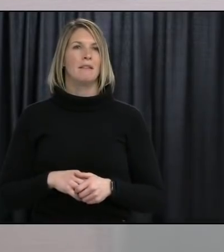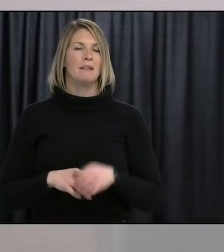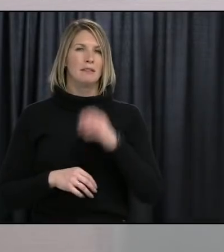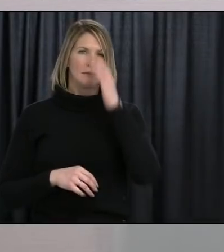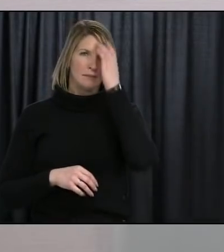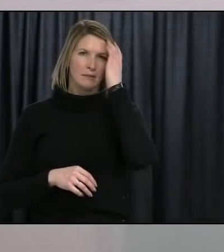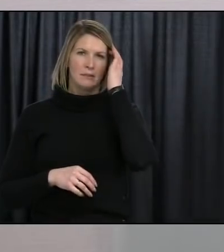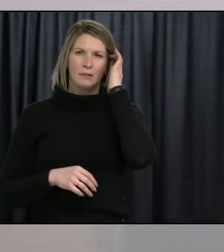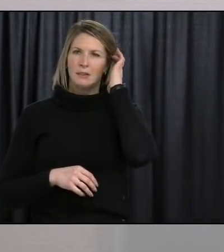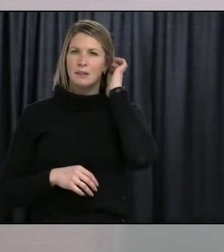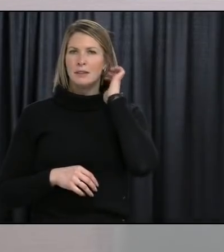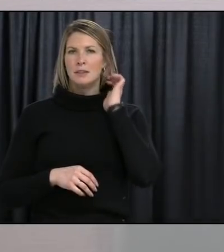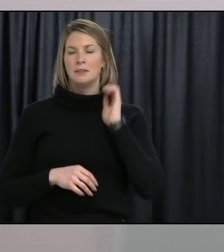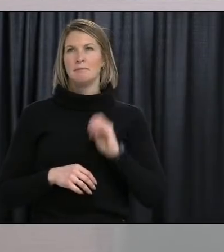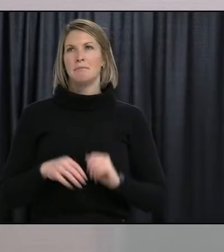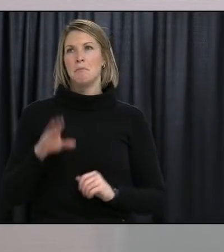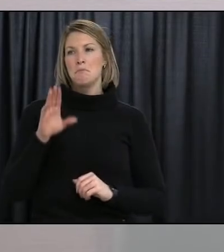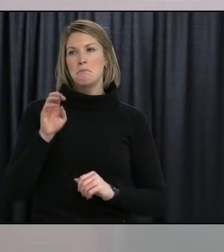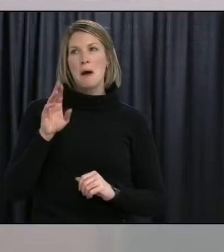Barb, are you there?